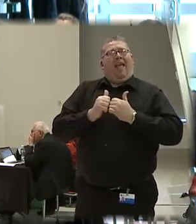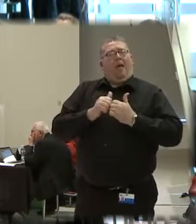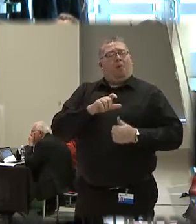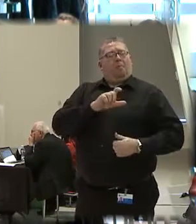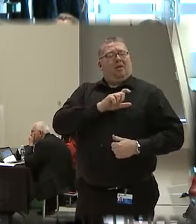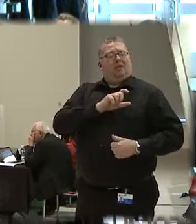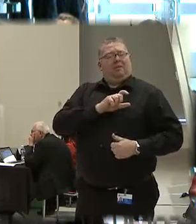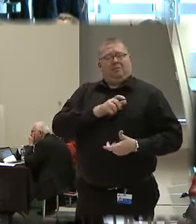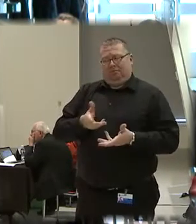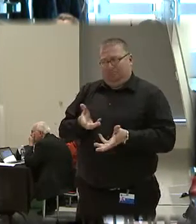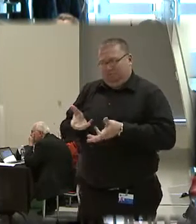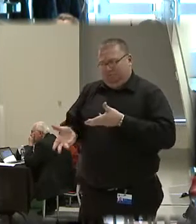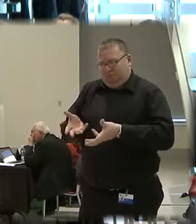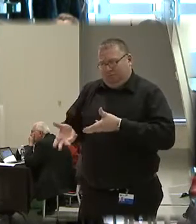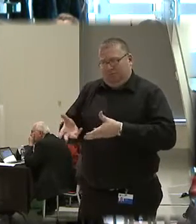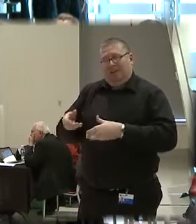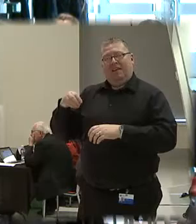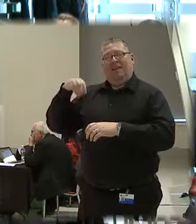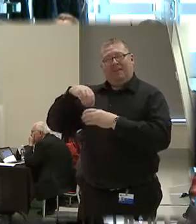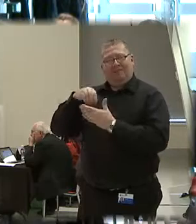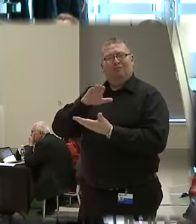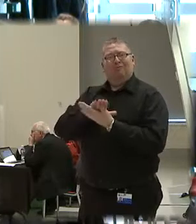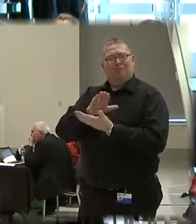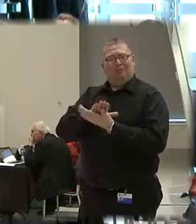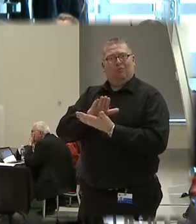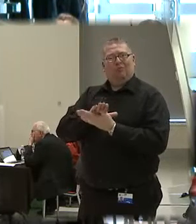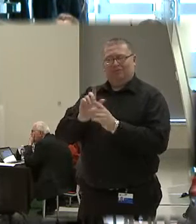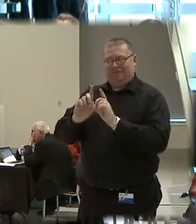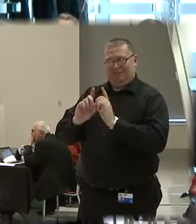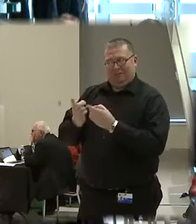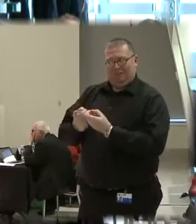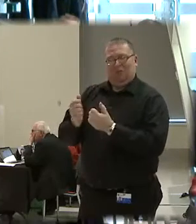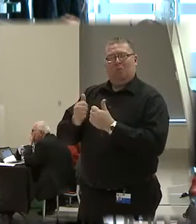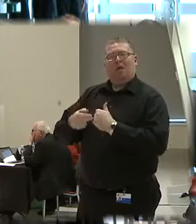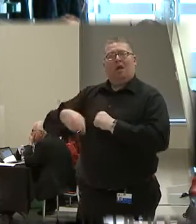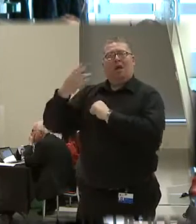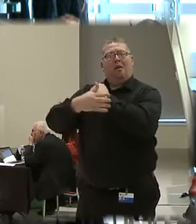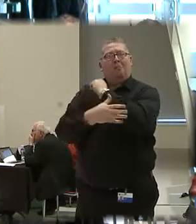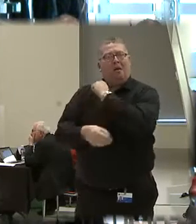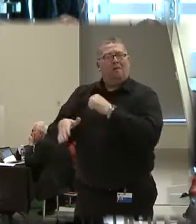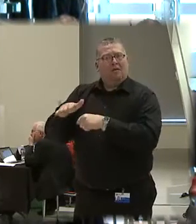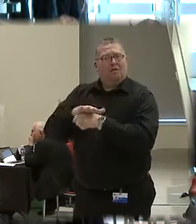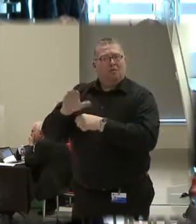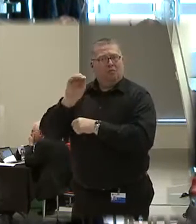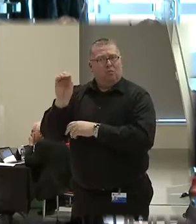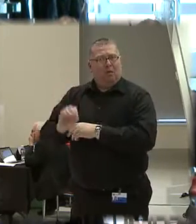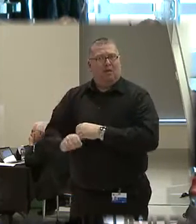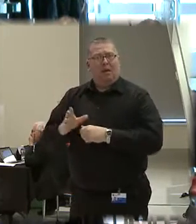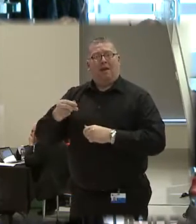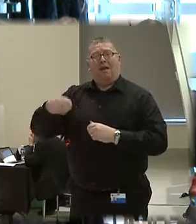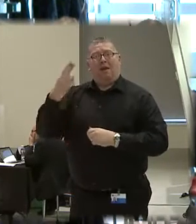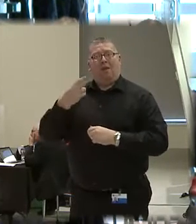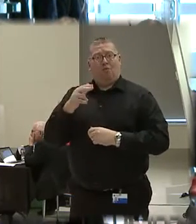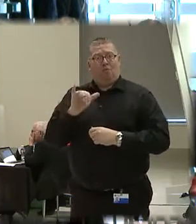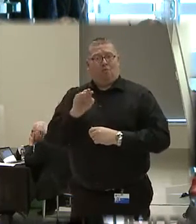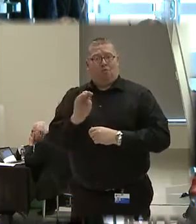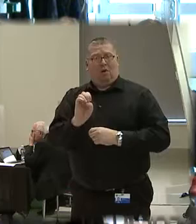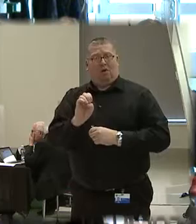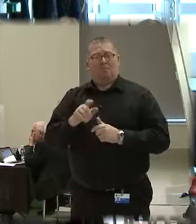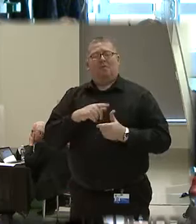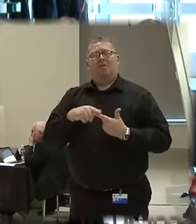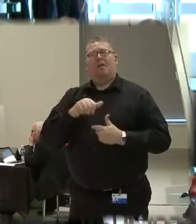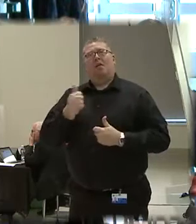police are presented, particularly in urban school districts with high poverty rates and high crime. Another, I